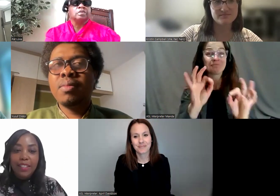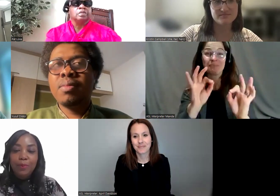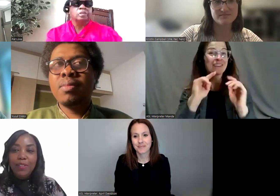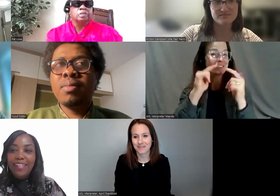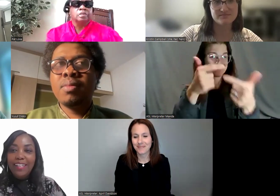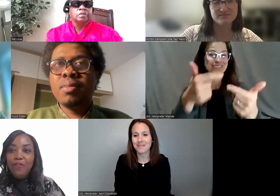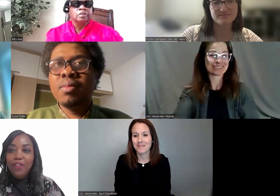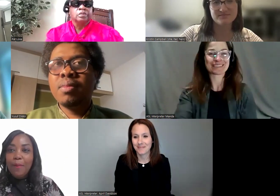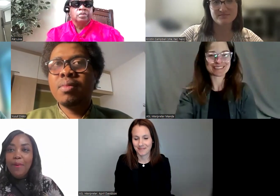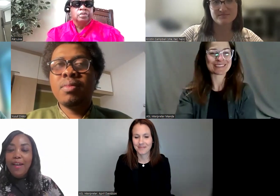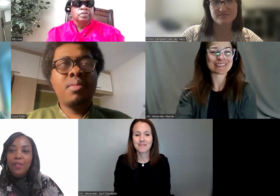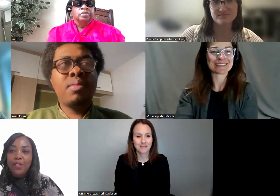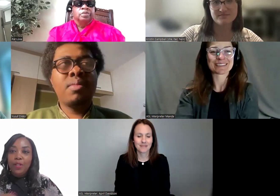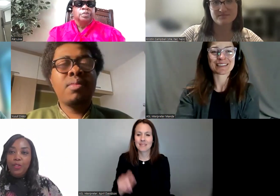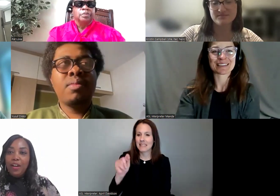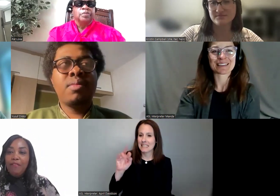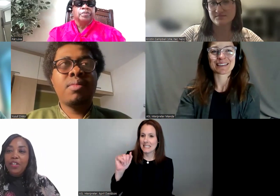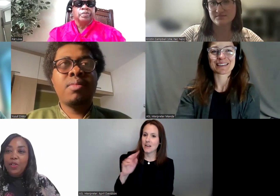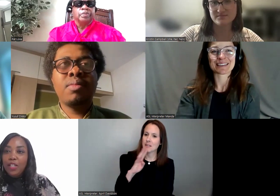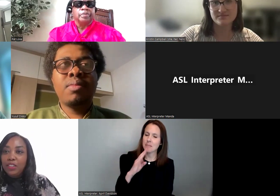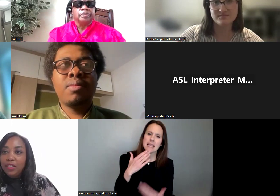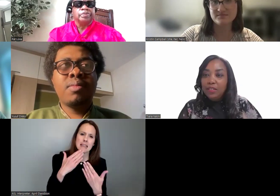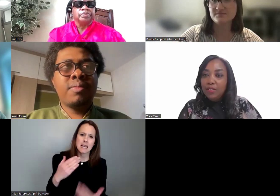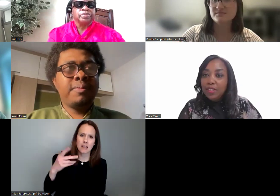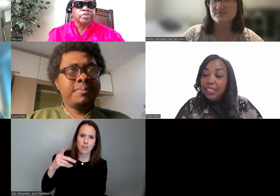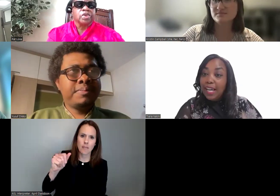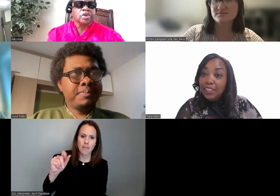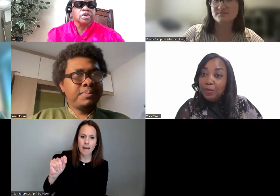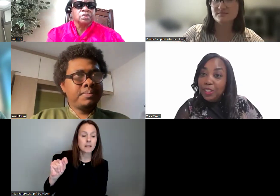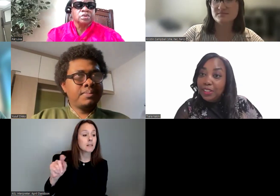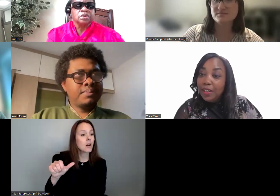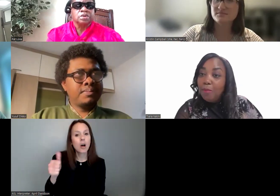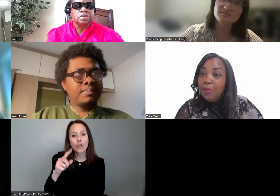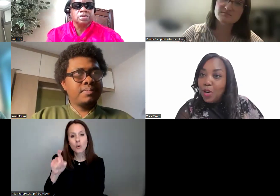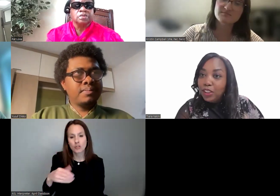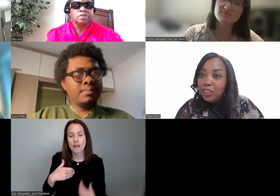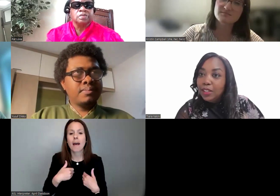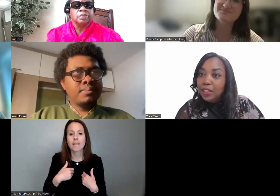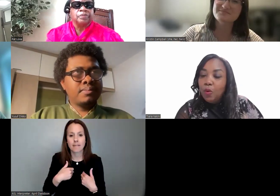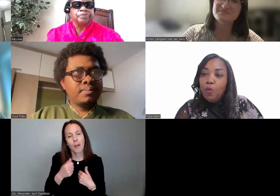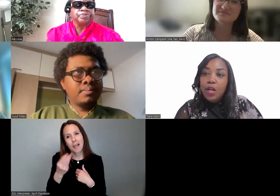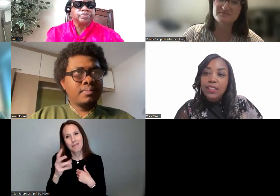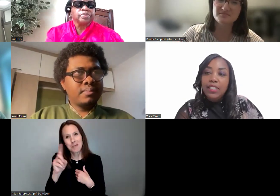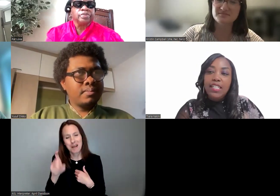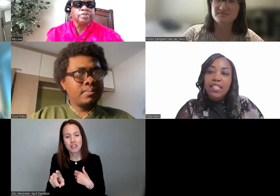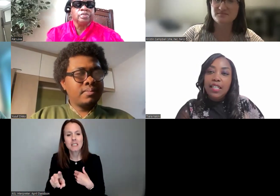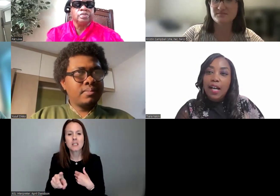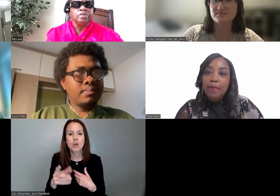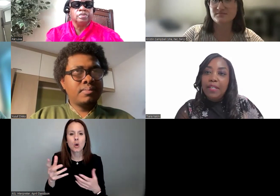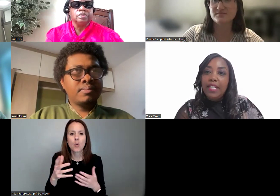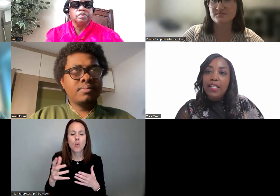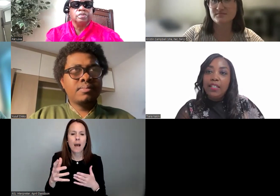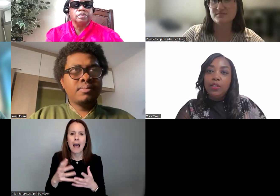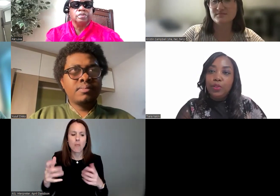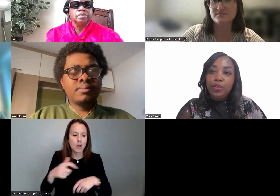This is Tara speaking. Thank you for that, Pat. We do have another question. It actually reads a couple of questions. What is the lead